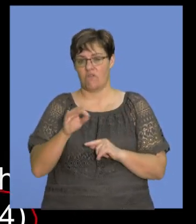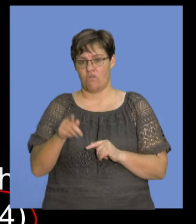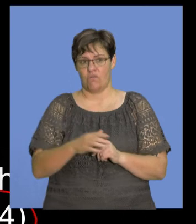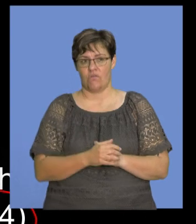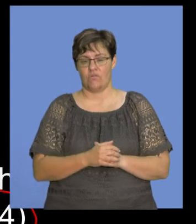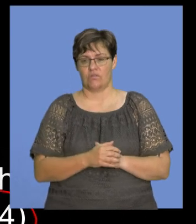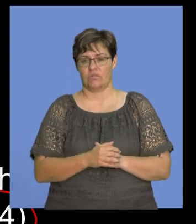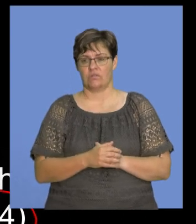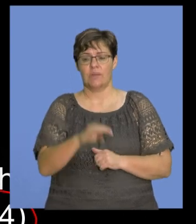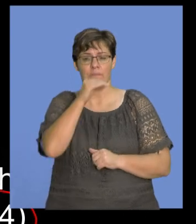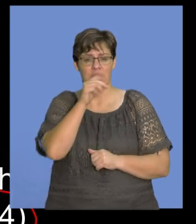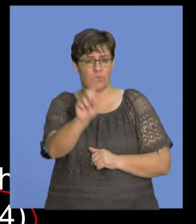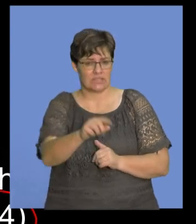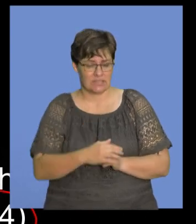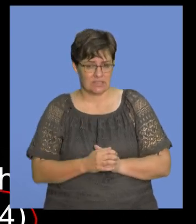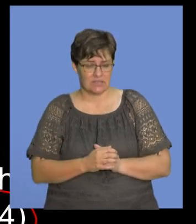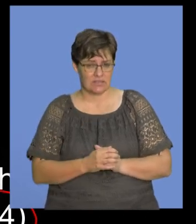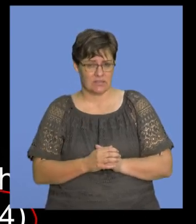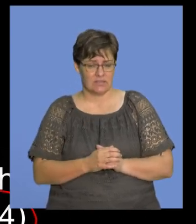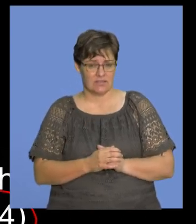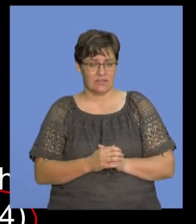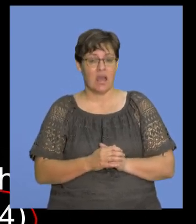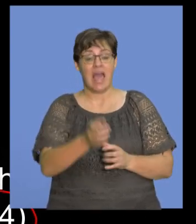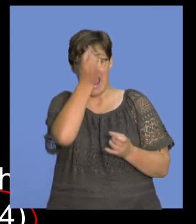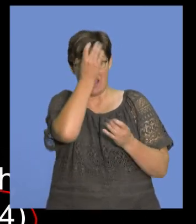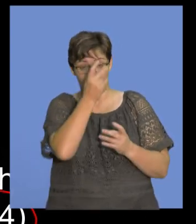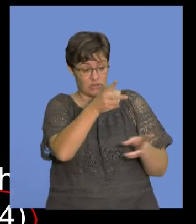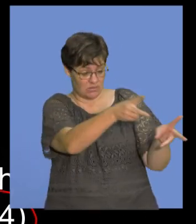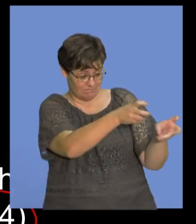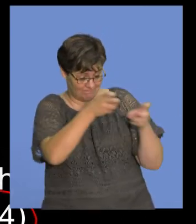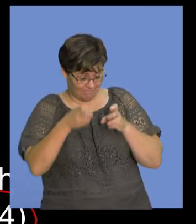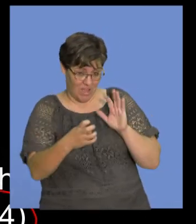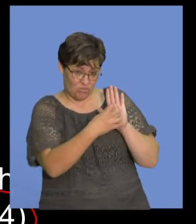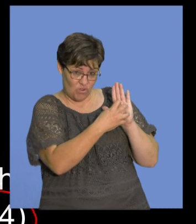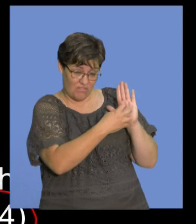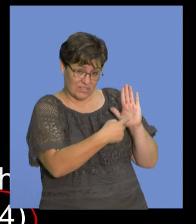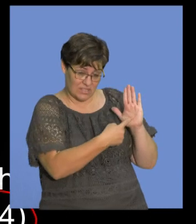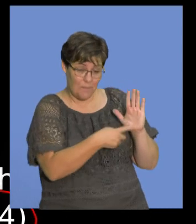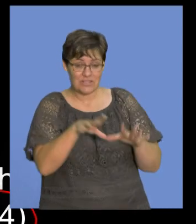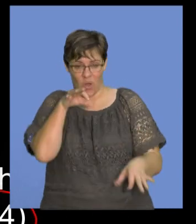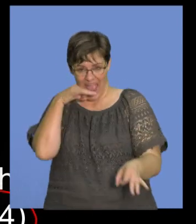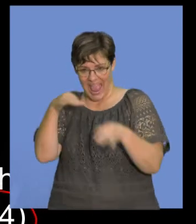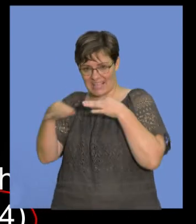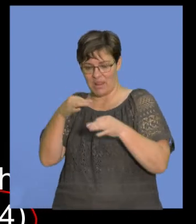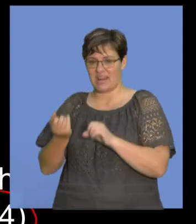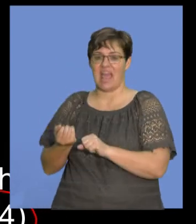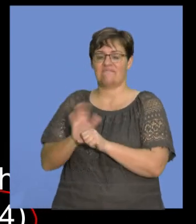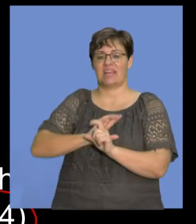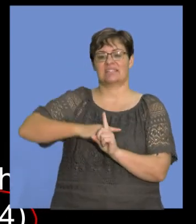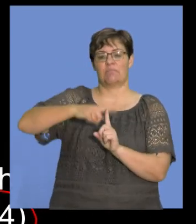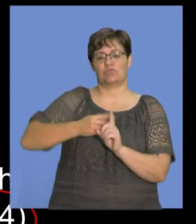mark allocation for this. So what does this mean? We've got to now use the information from the graph to